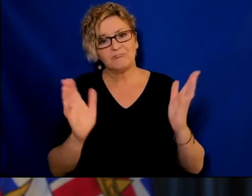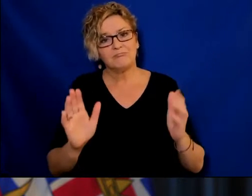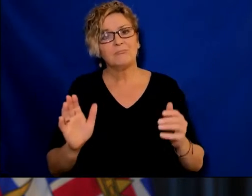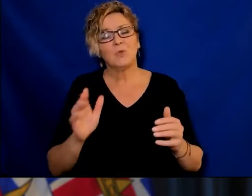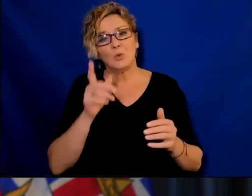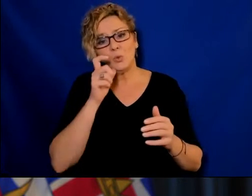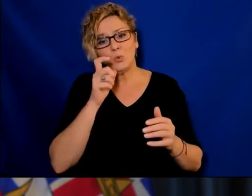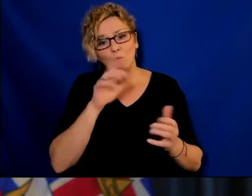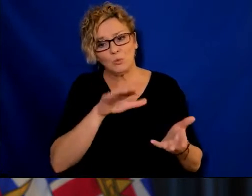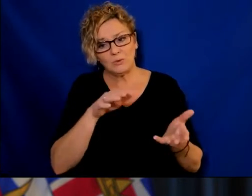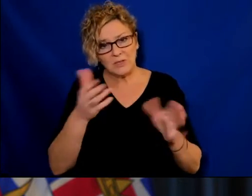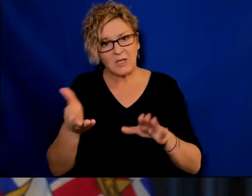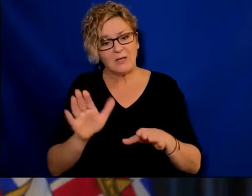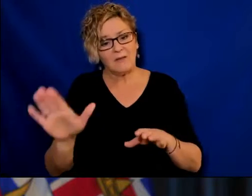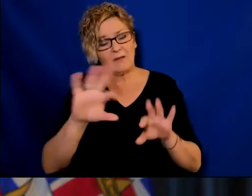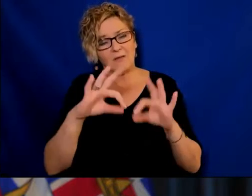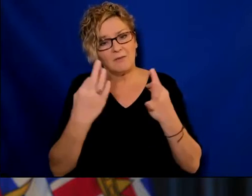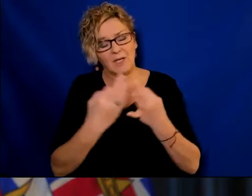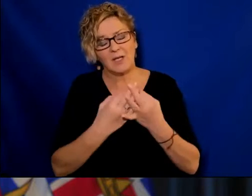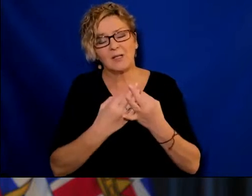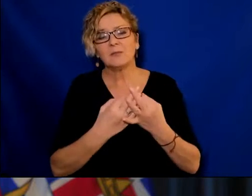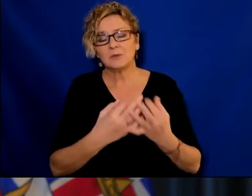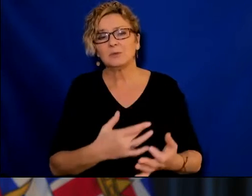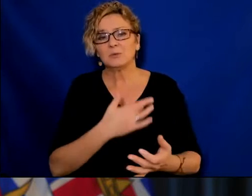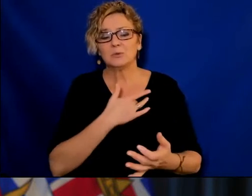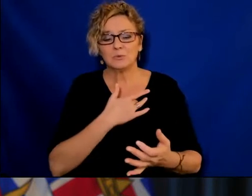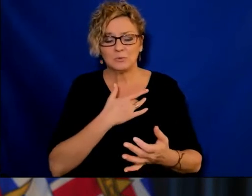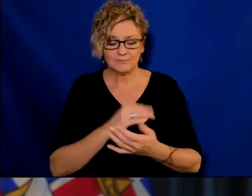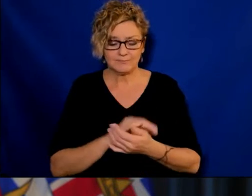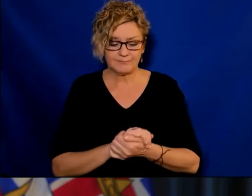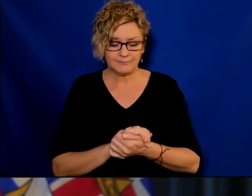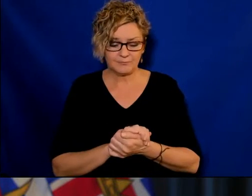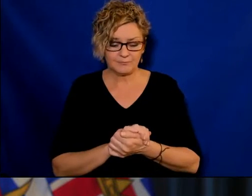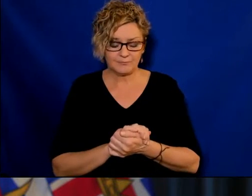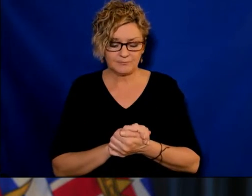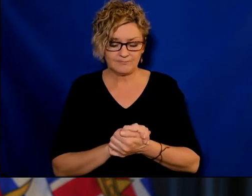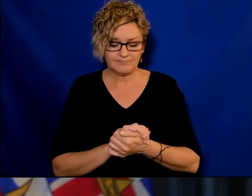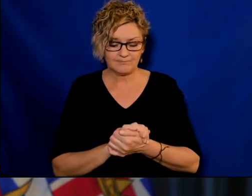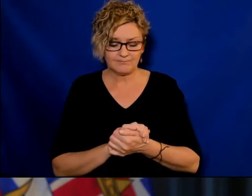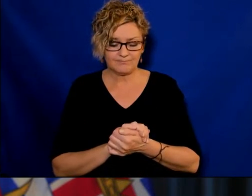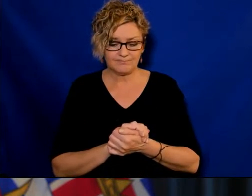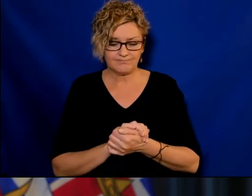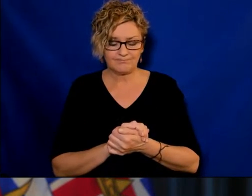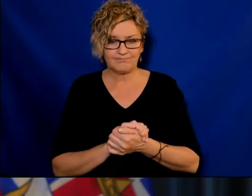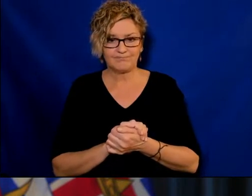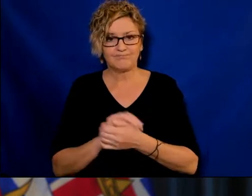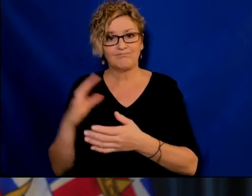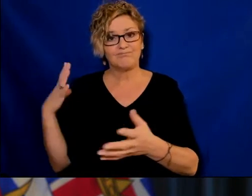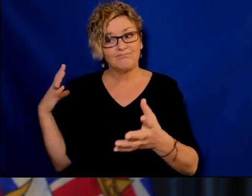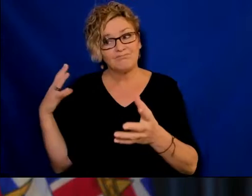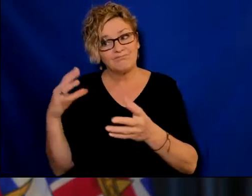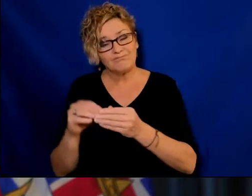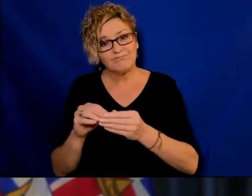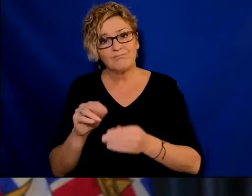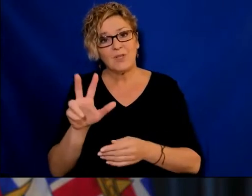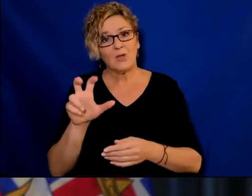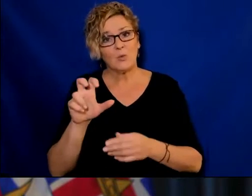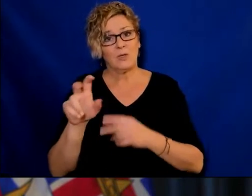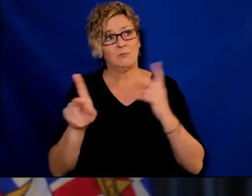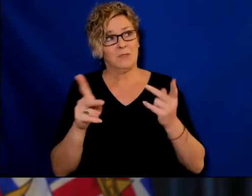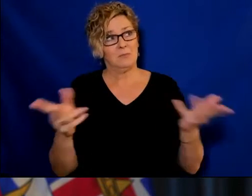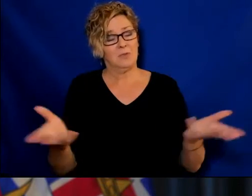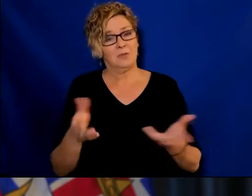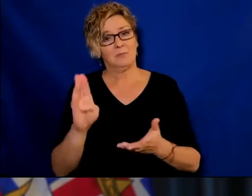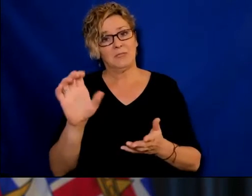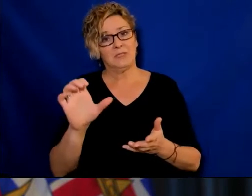died related to COVID-19 in BC since the beginning of the pandemic, and we grieve every single one of them.